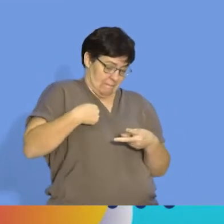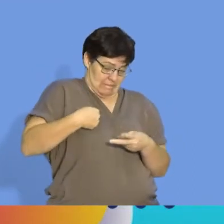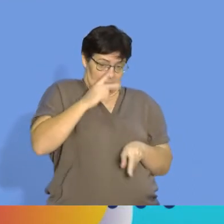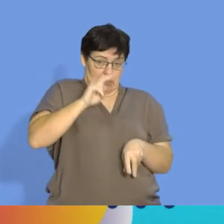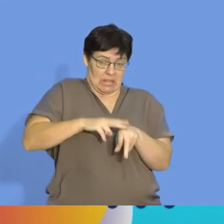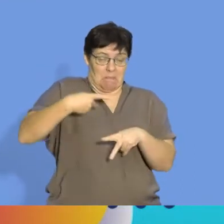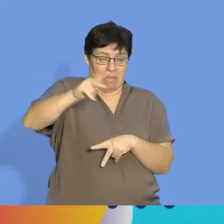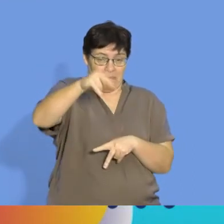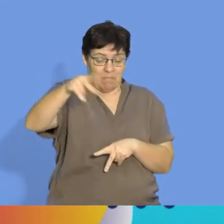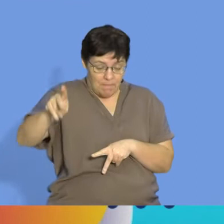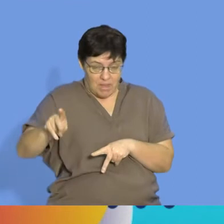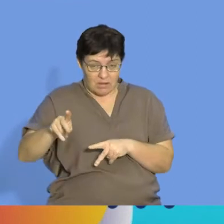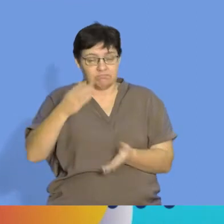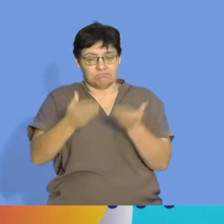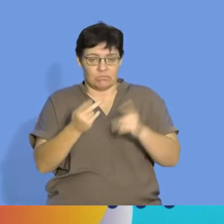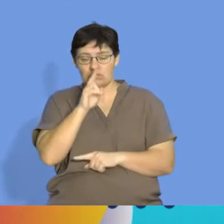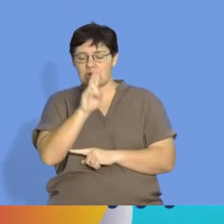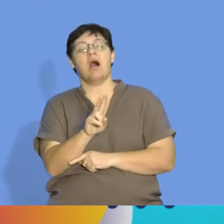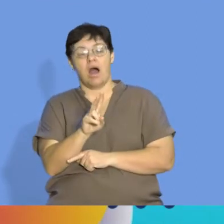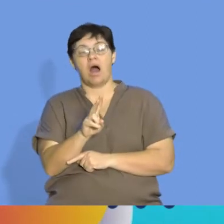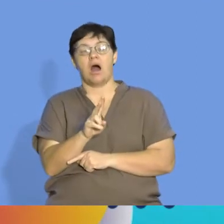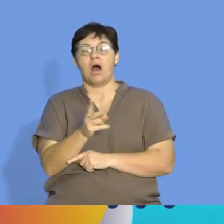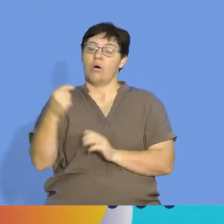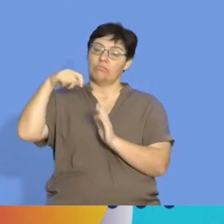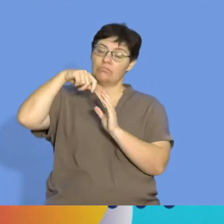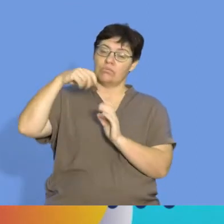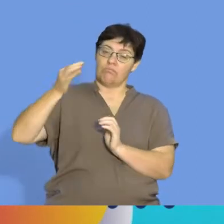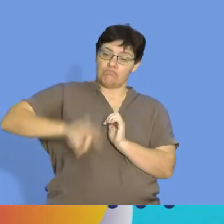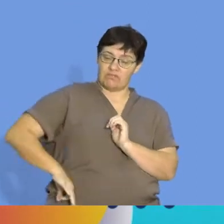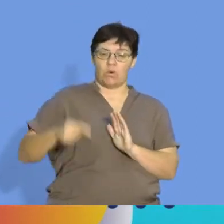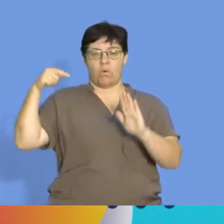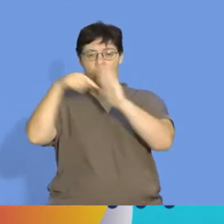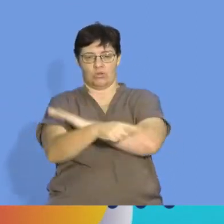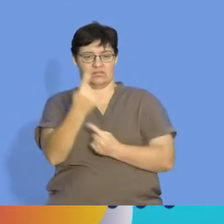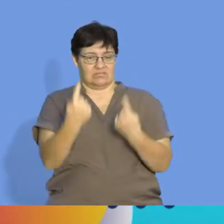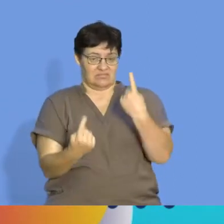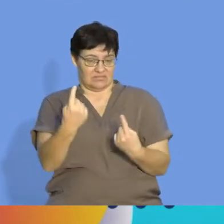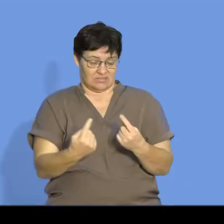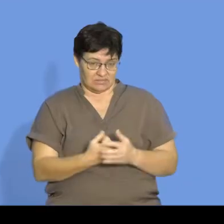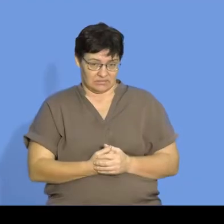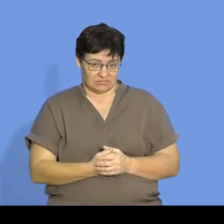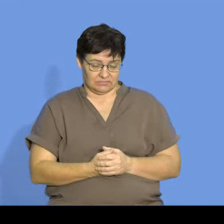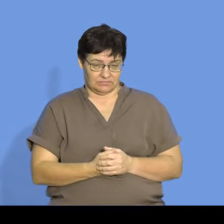determine whether we have made a profit or a loss for the budget period. Okay.